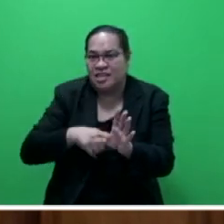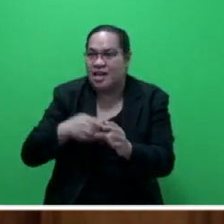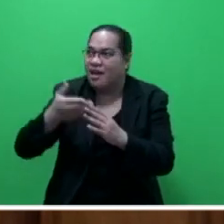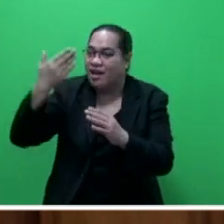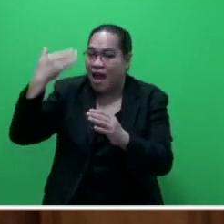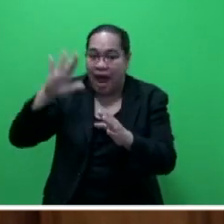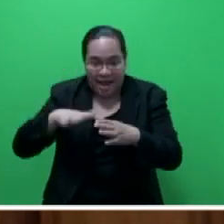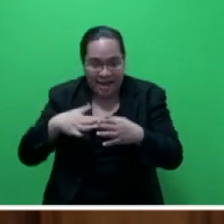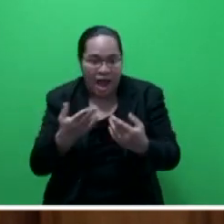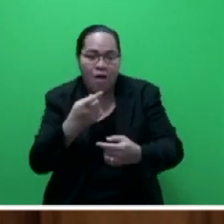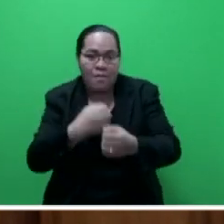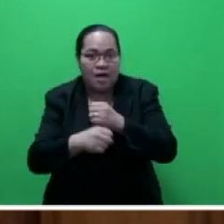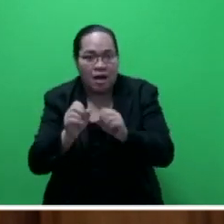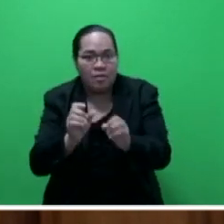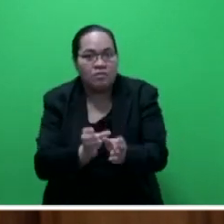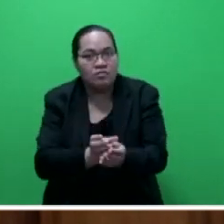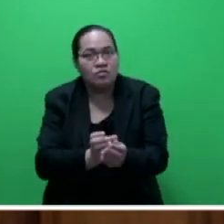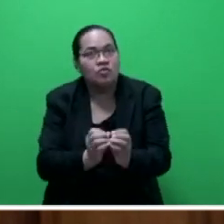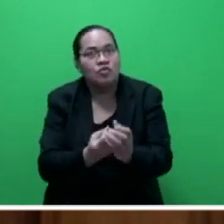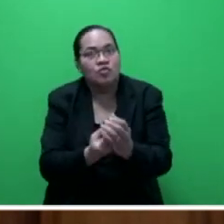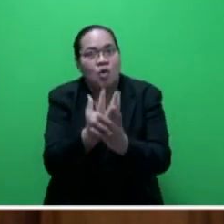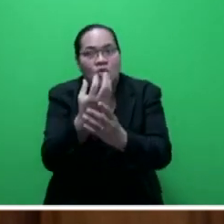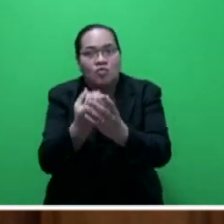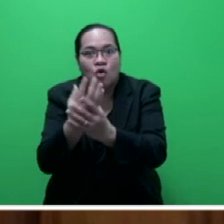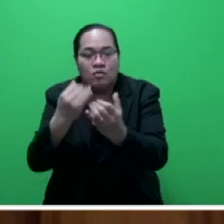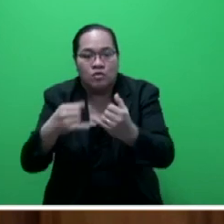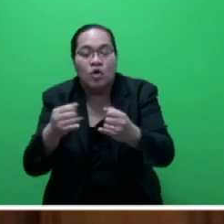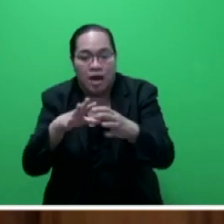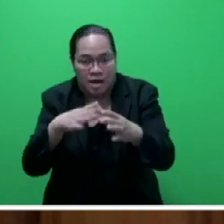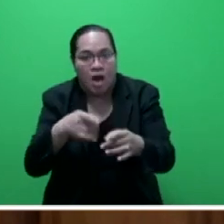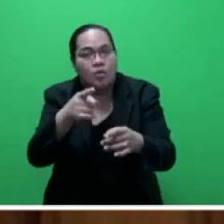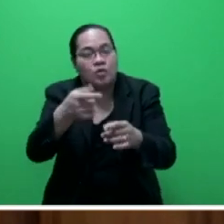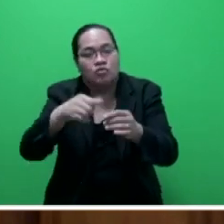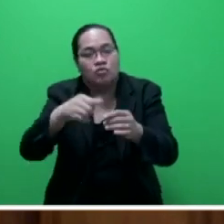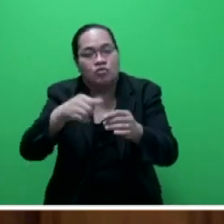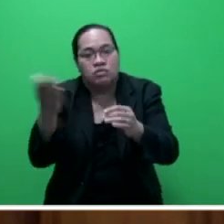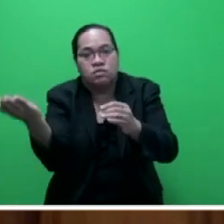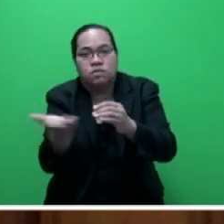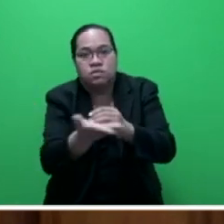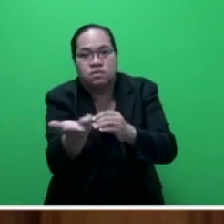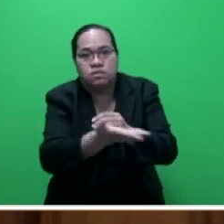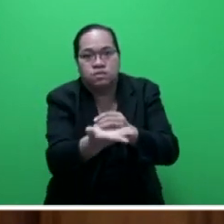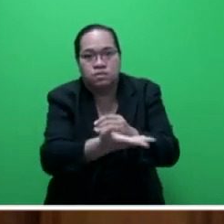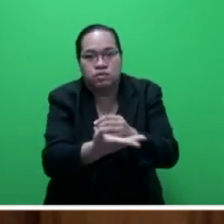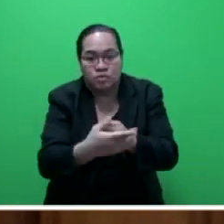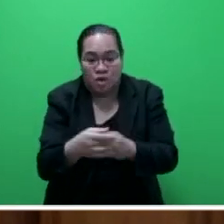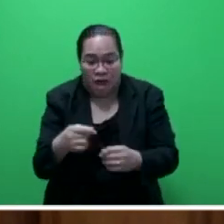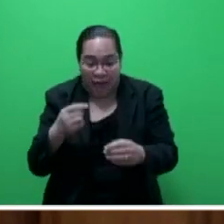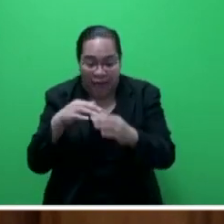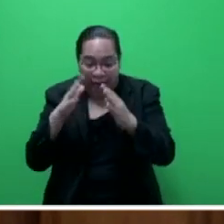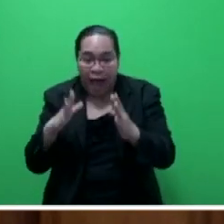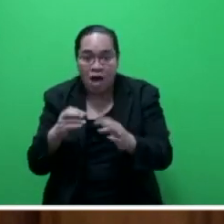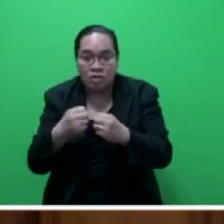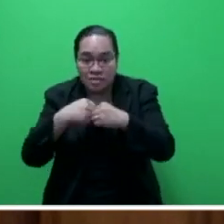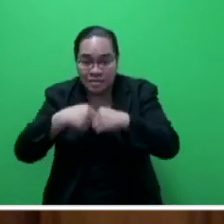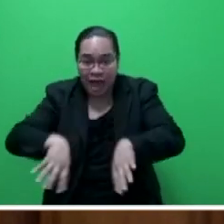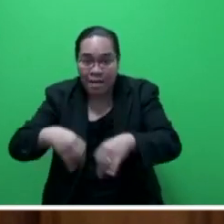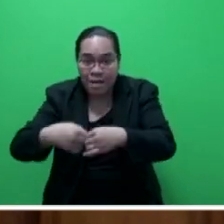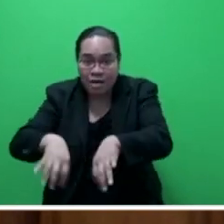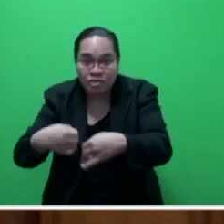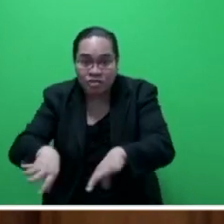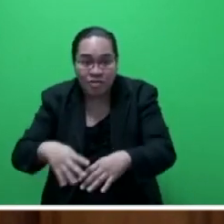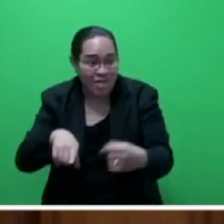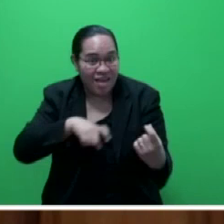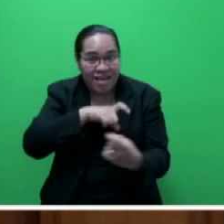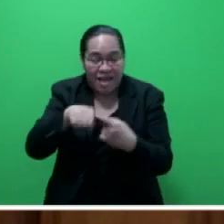product with which we are using to rebuild houses damaged by the natural disasters. The ministry